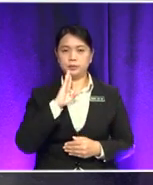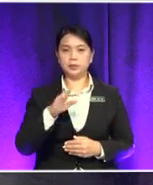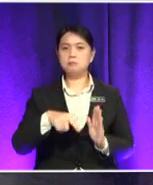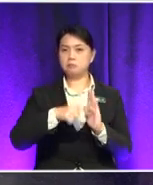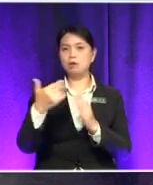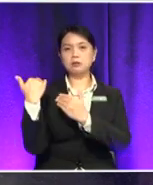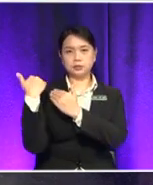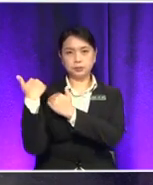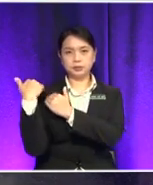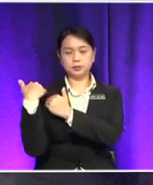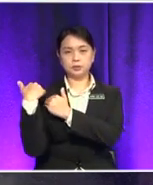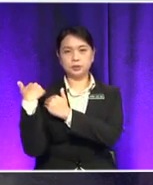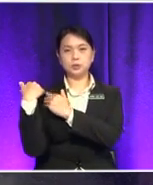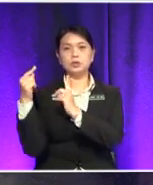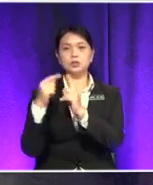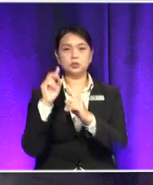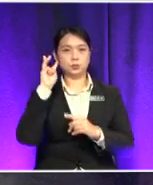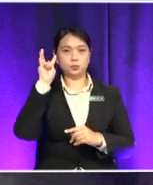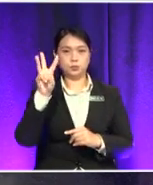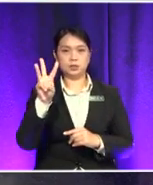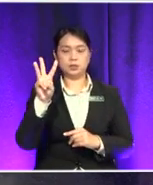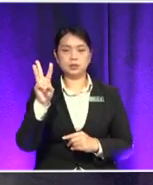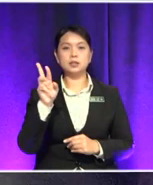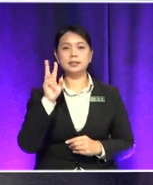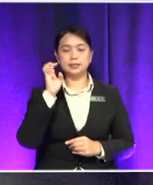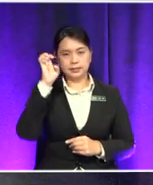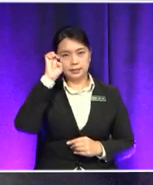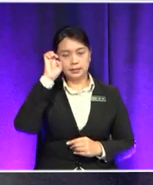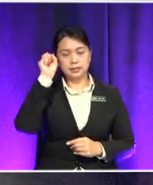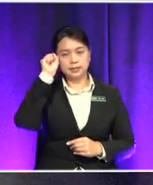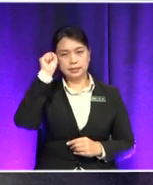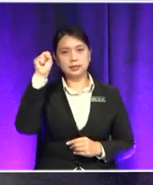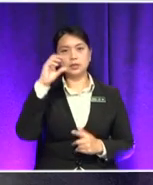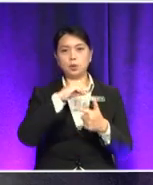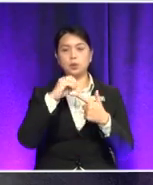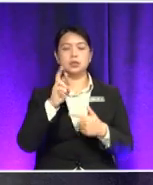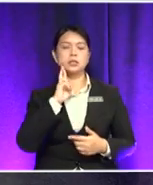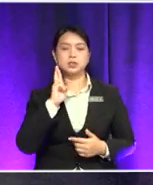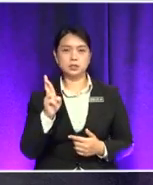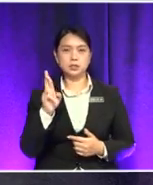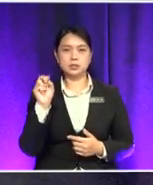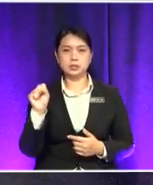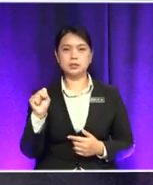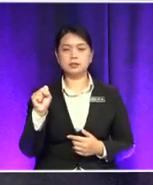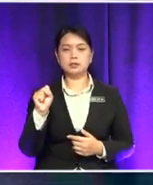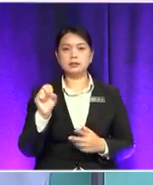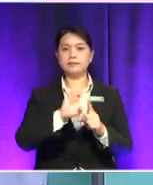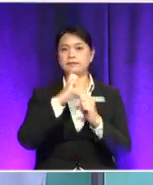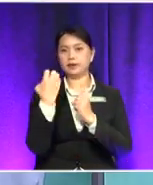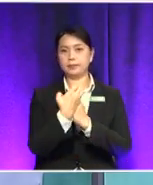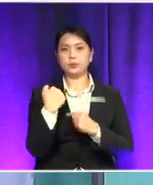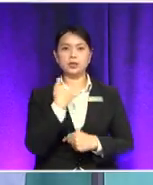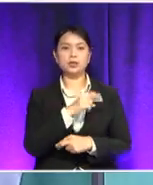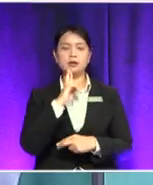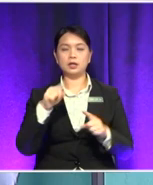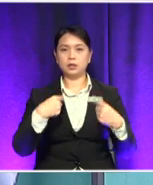towards her or his surroundings, right? Oh, that is that's a very great. Good answer. I fully agree to that. And we are going to